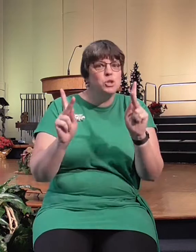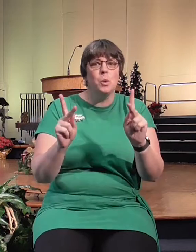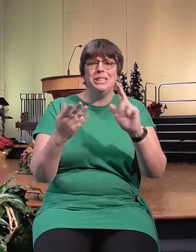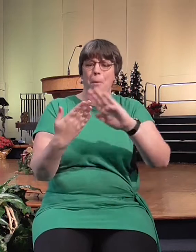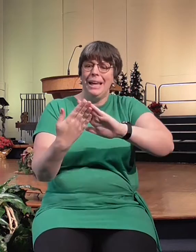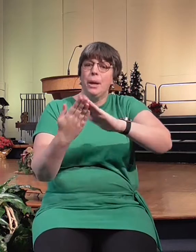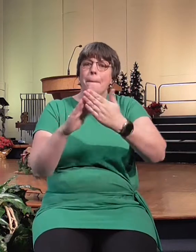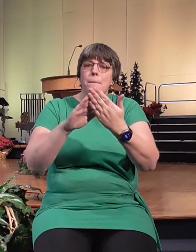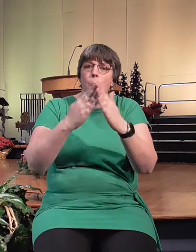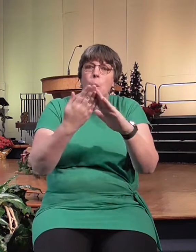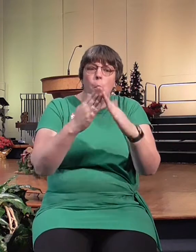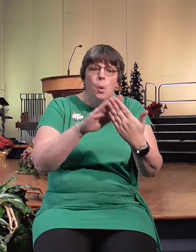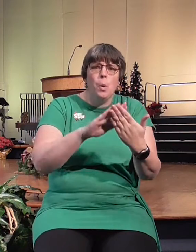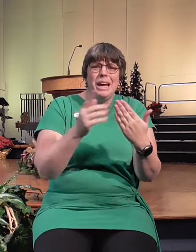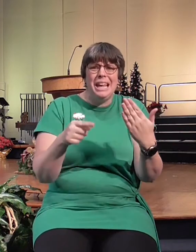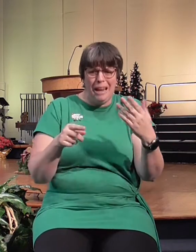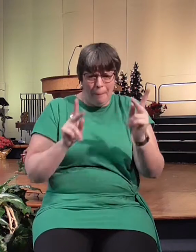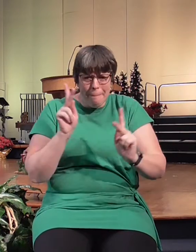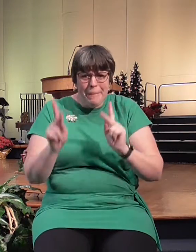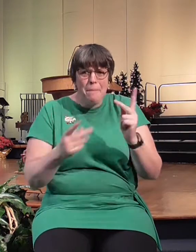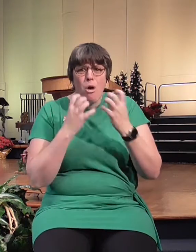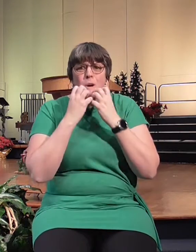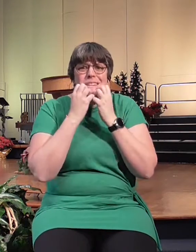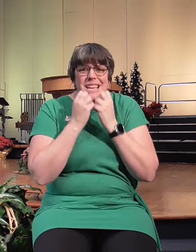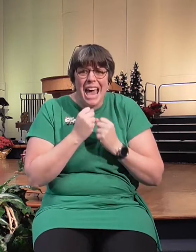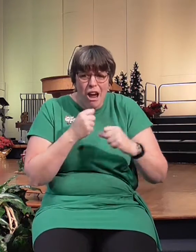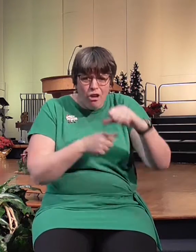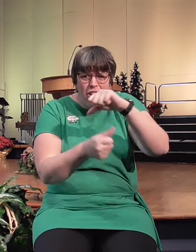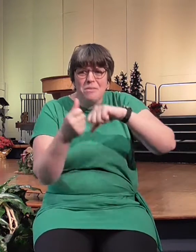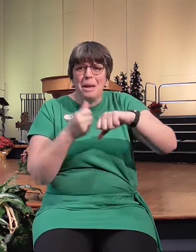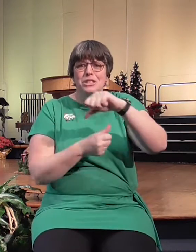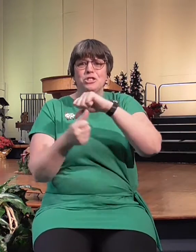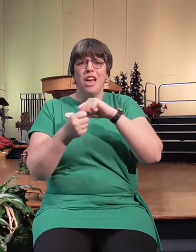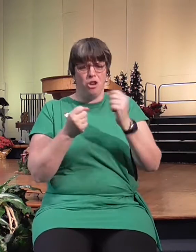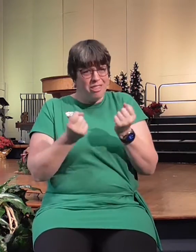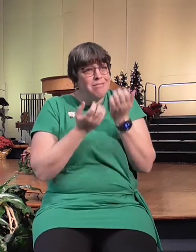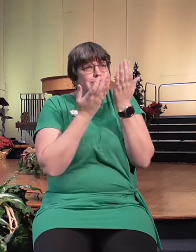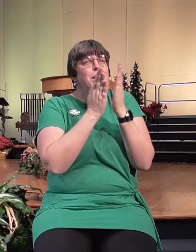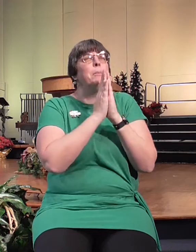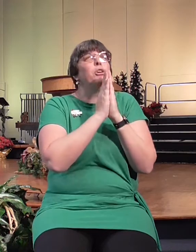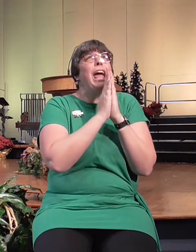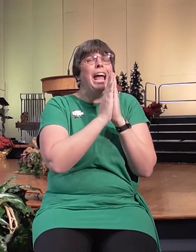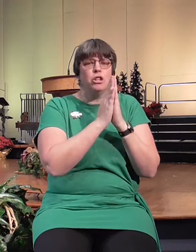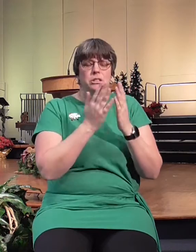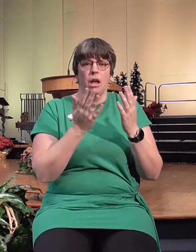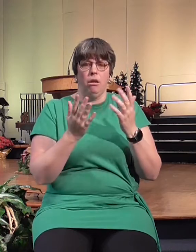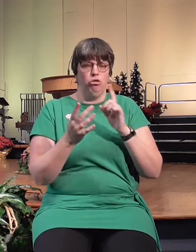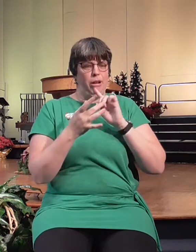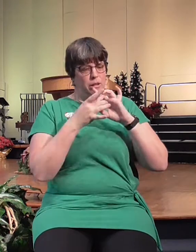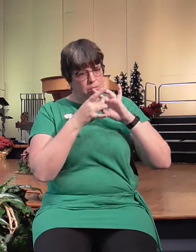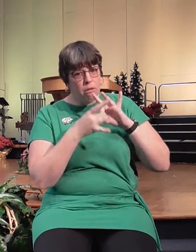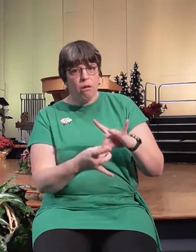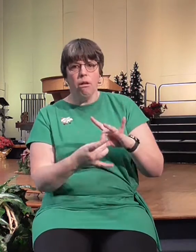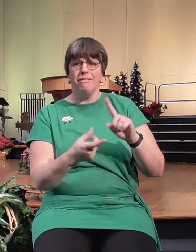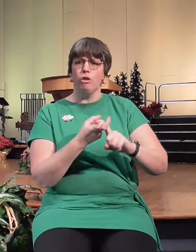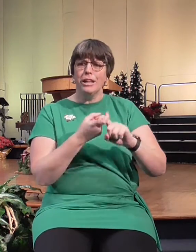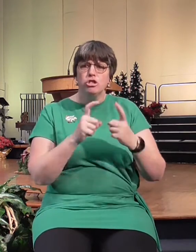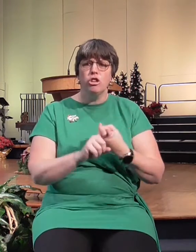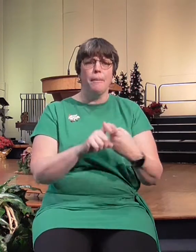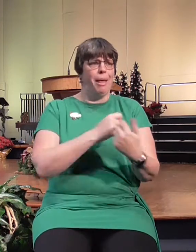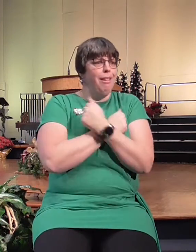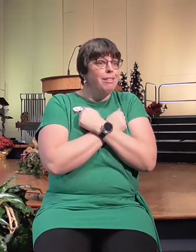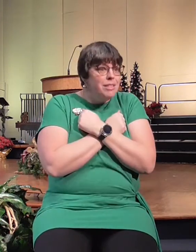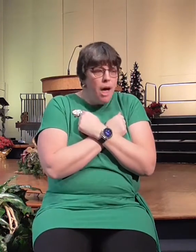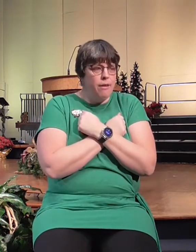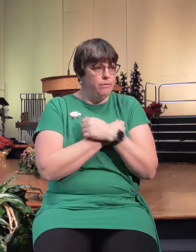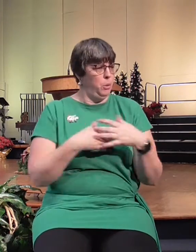in community where people care about each other, uplift each other in prayer, and really build bonds of friendship and